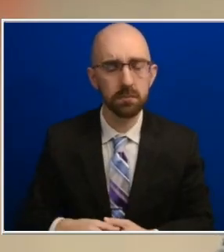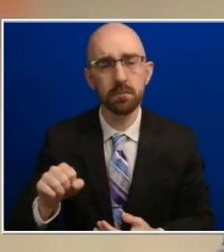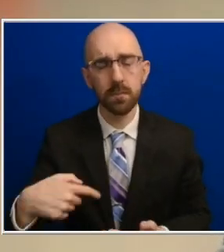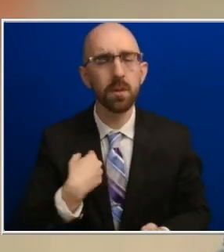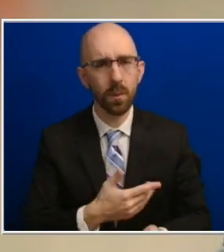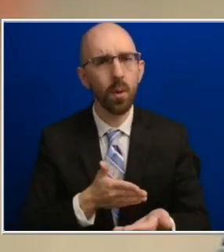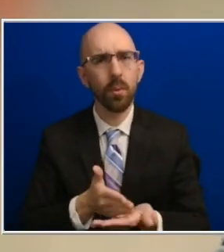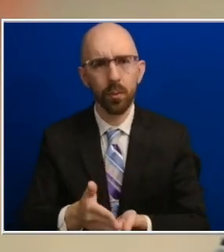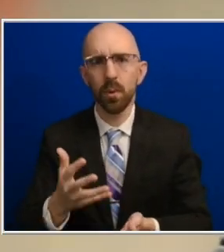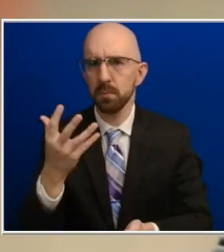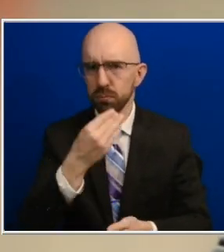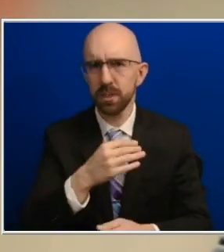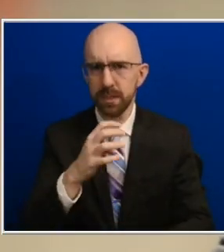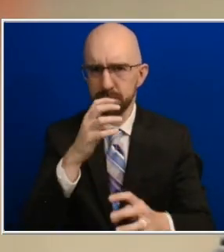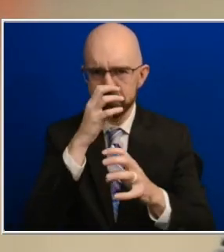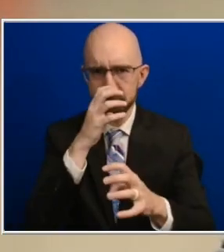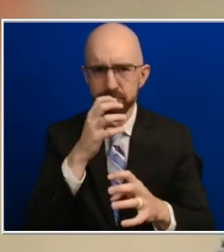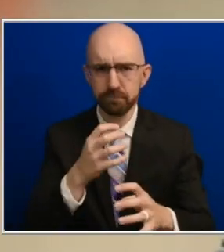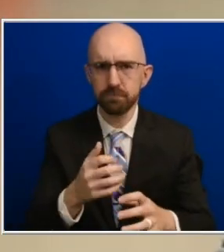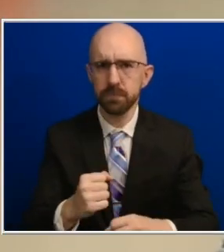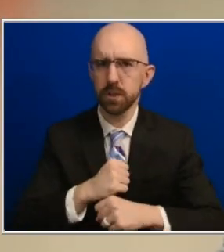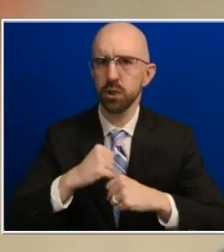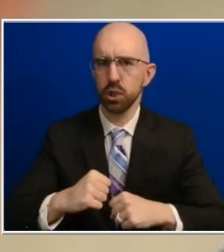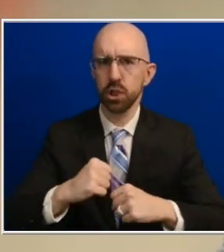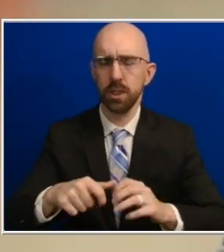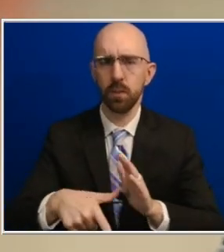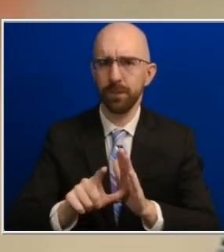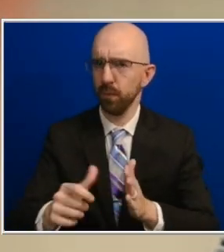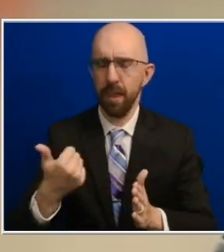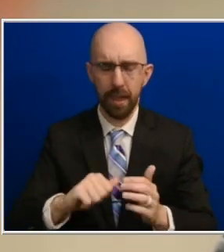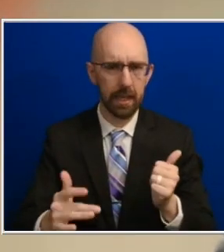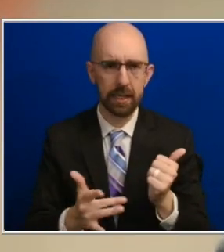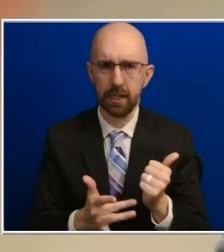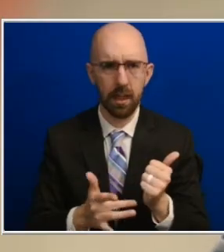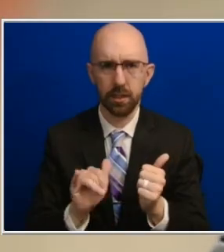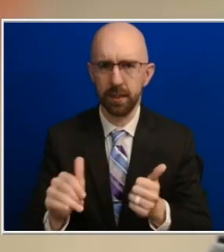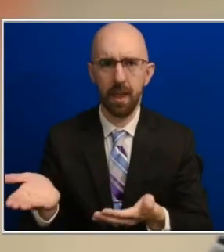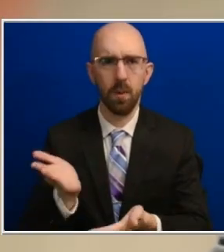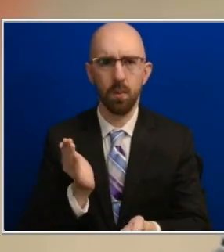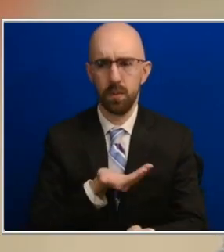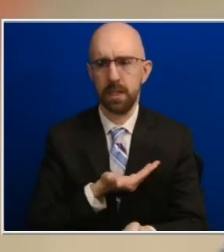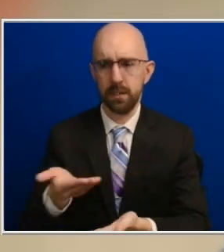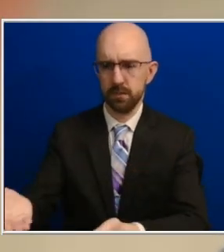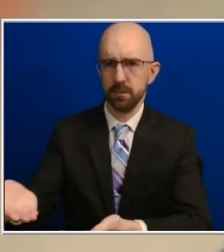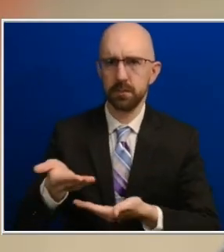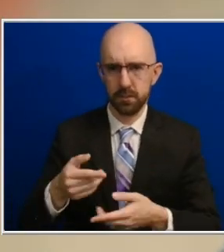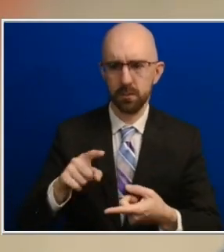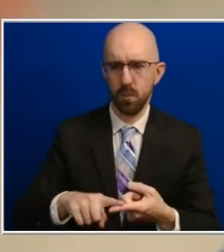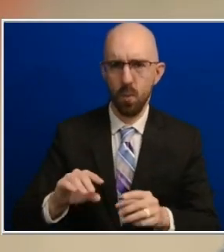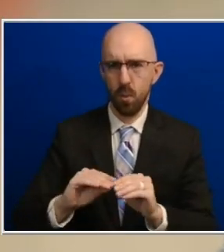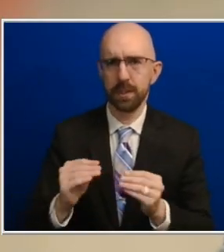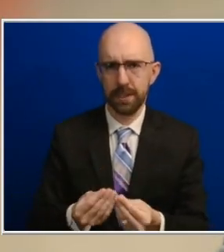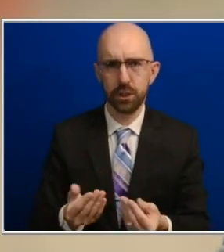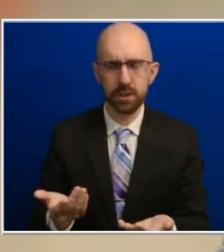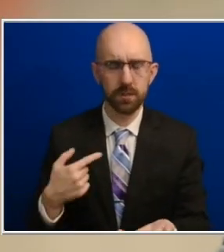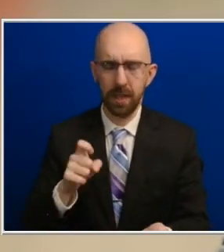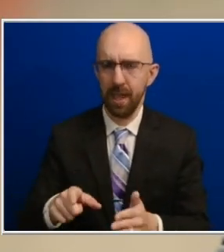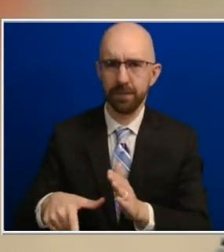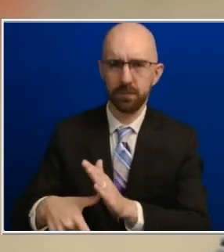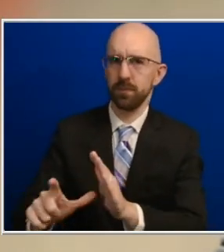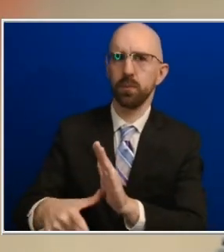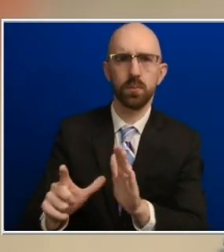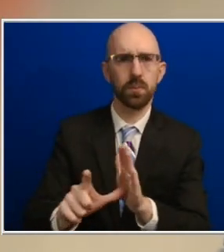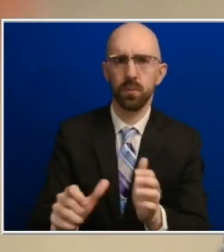pretty rigorous security review of any technology that we introduce to our organization. And so, we